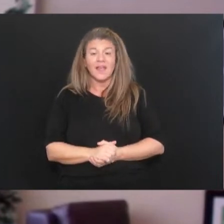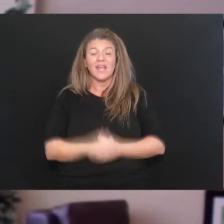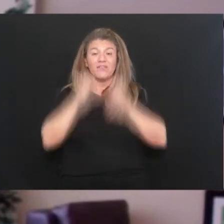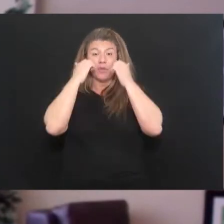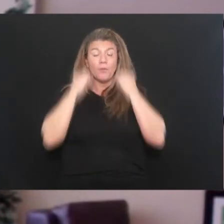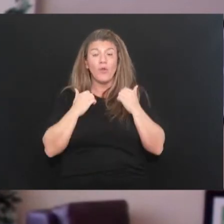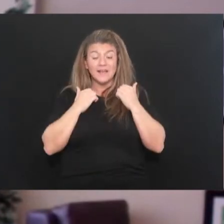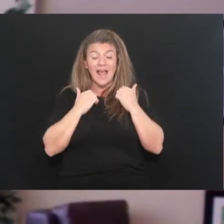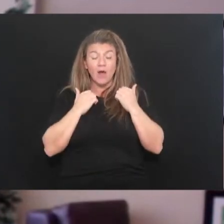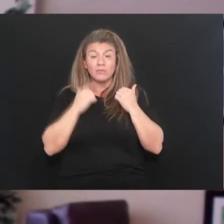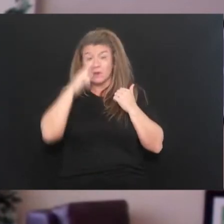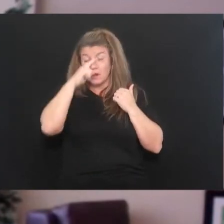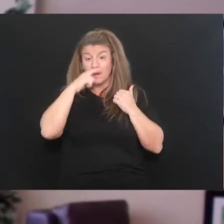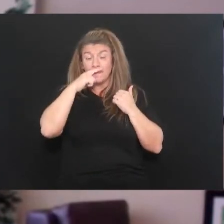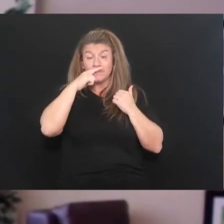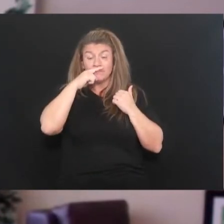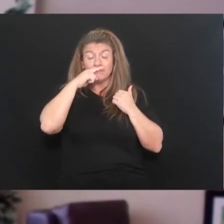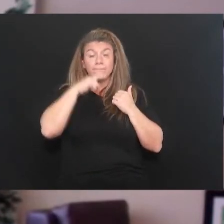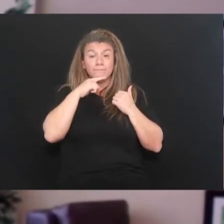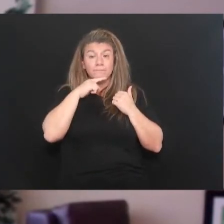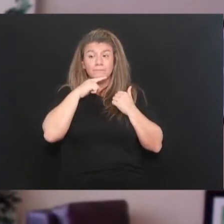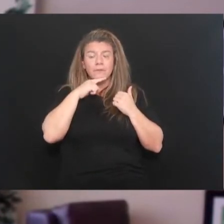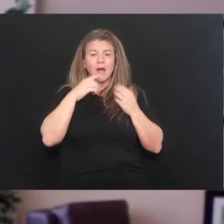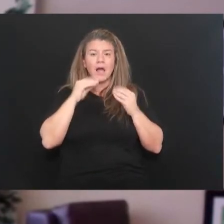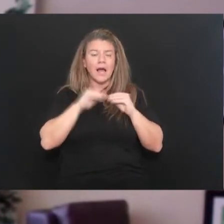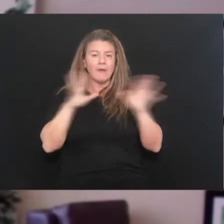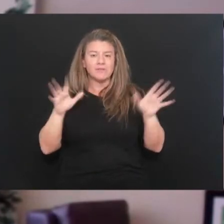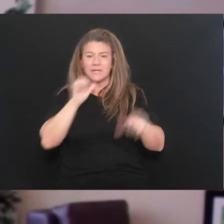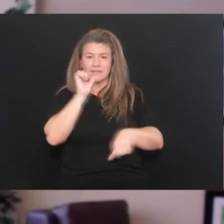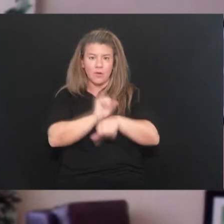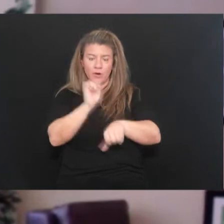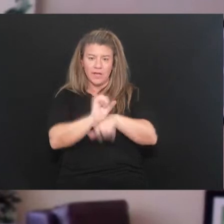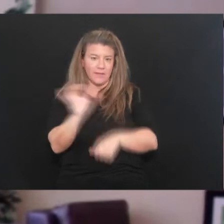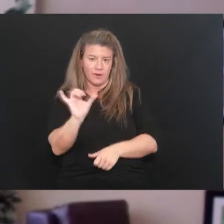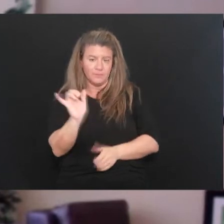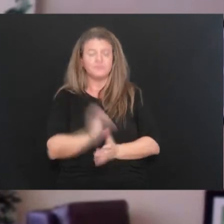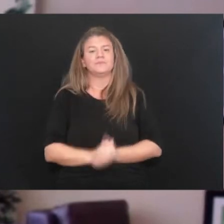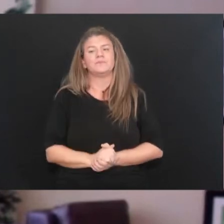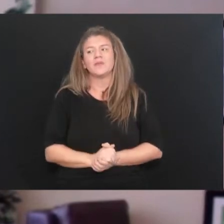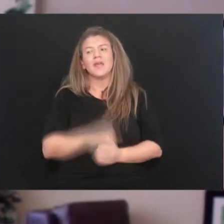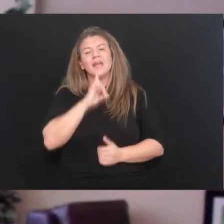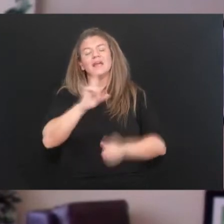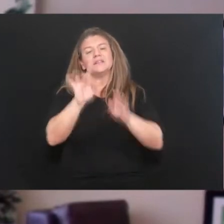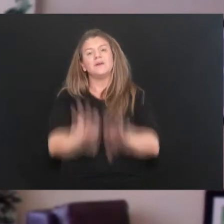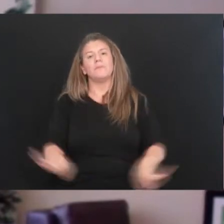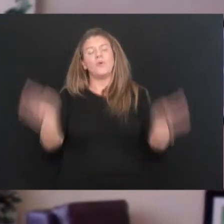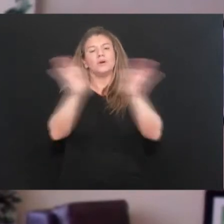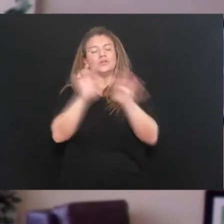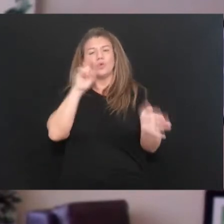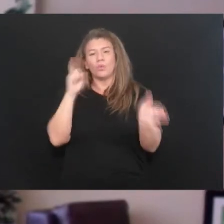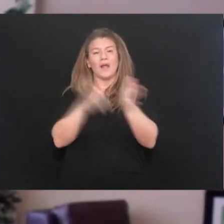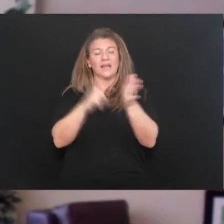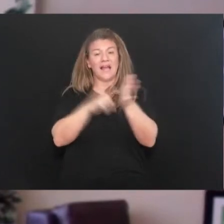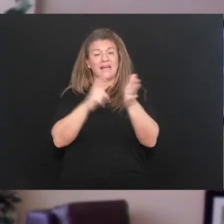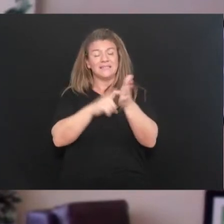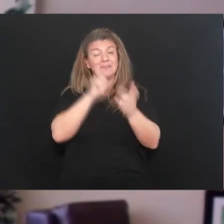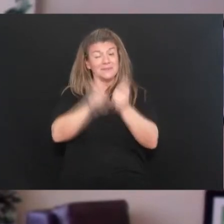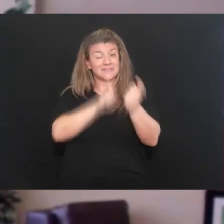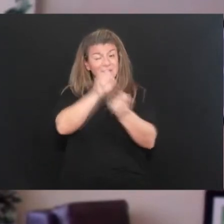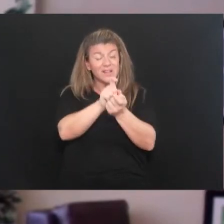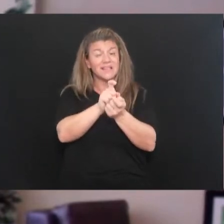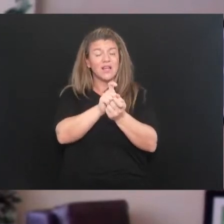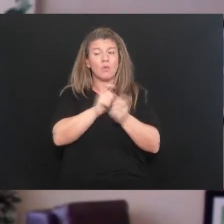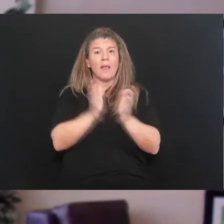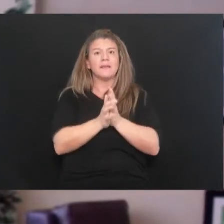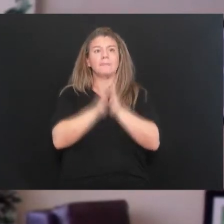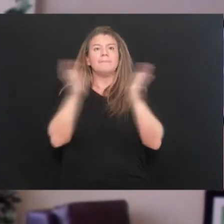down over your nose or your mouth, that mask isn't going to be effective either. And it's important to recognize that, particularly with this